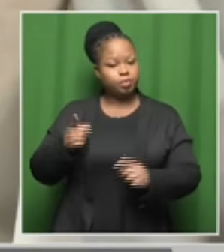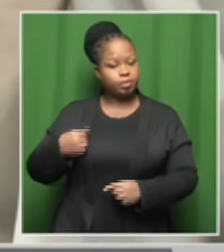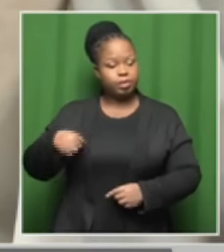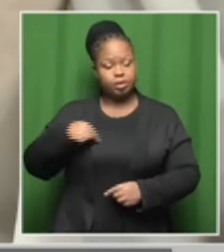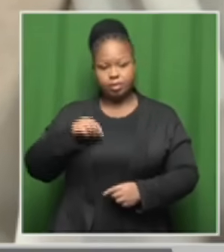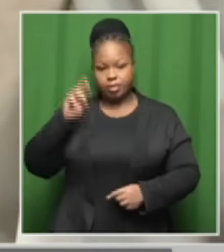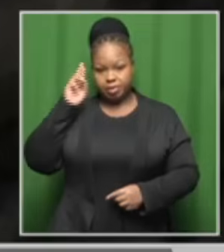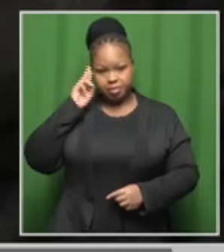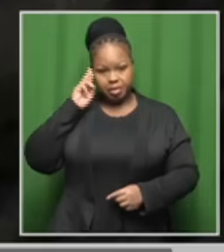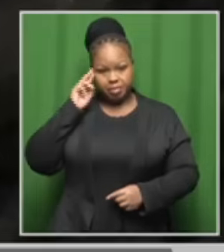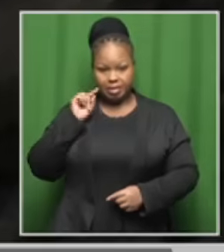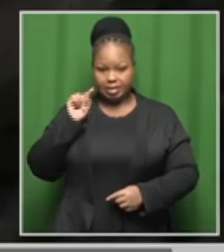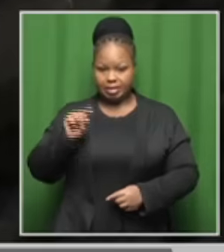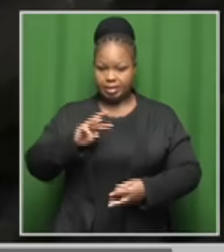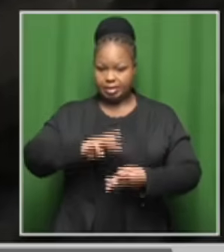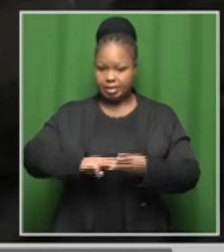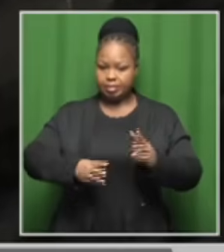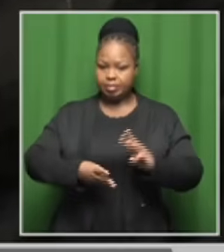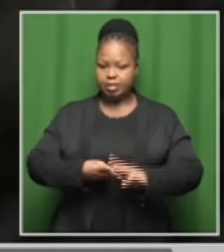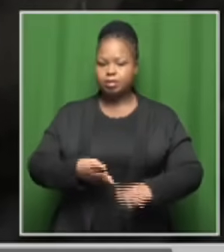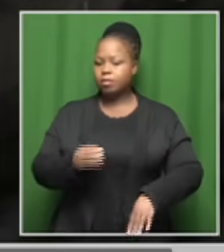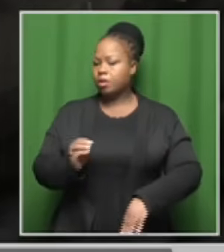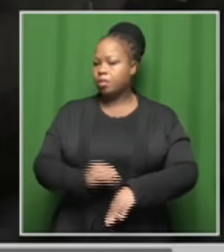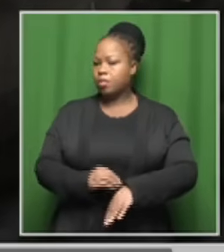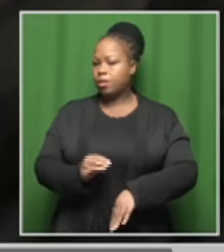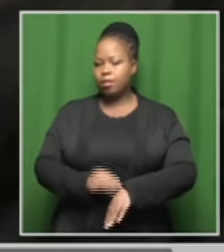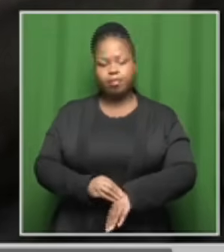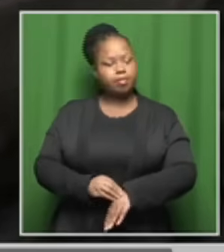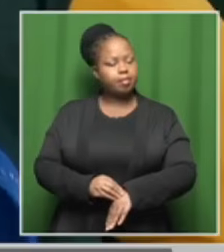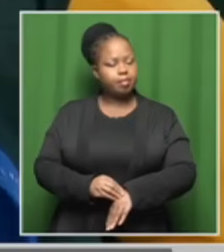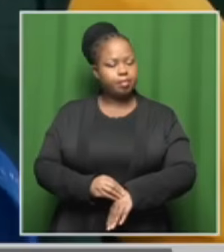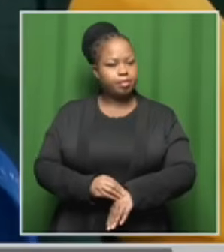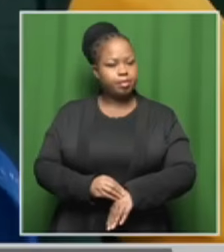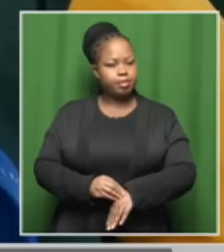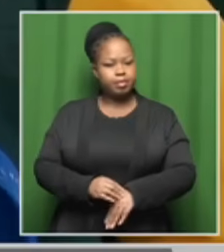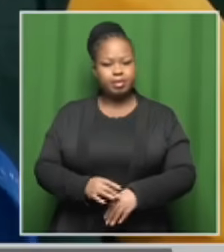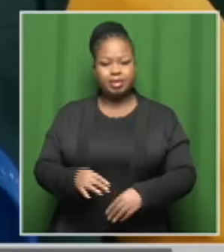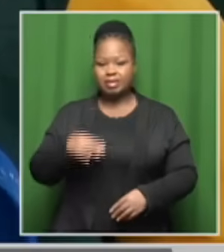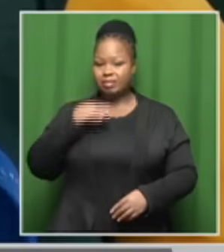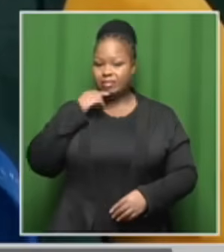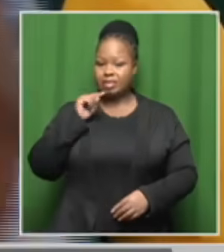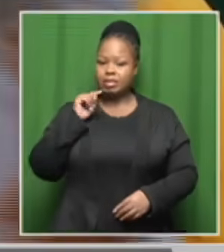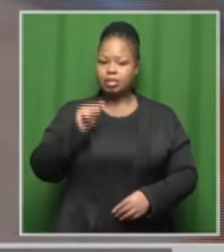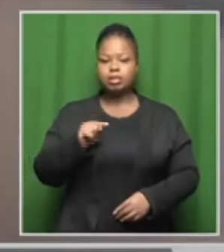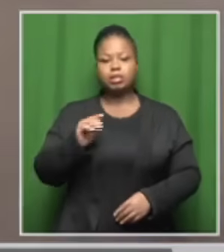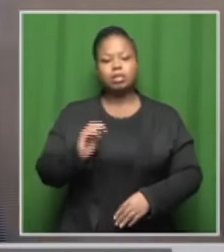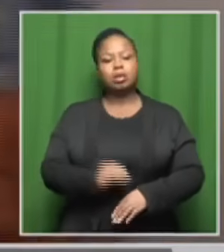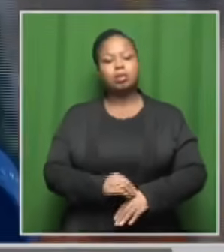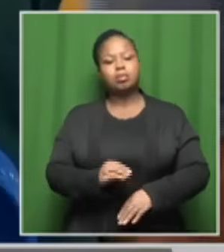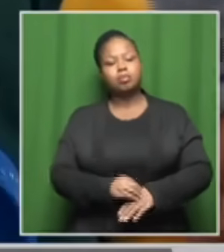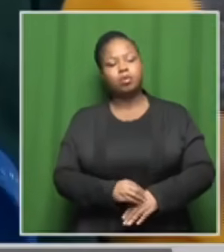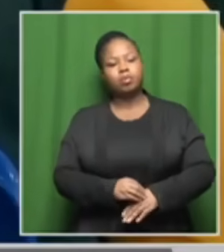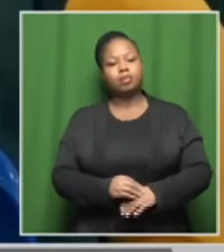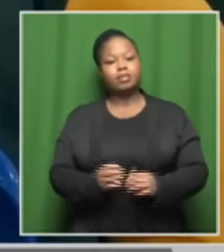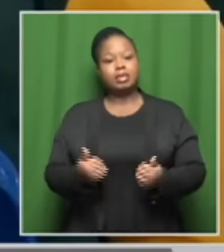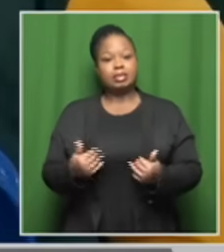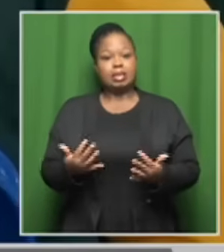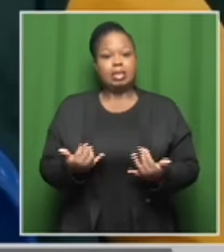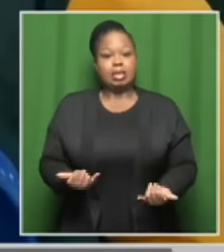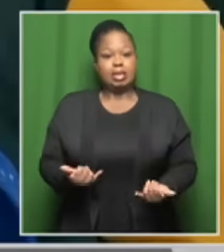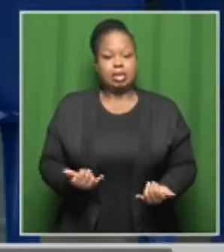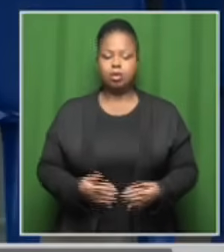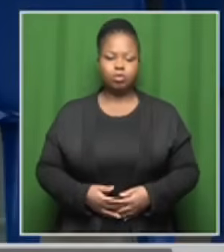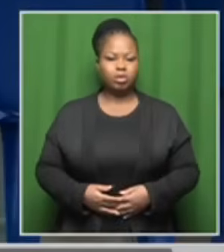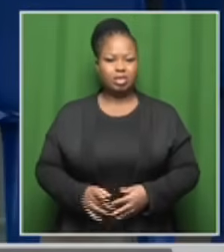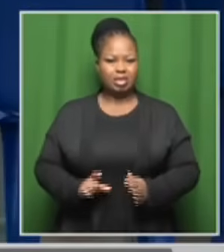this mathematical problem is not a problem that just surfaced. It was